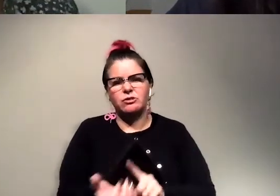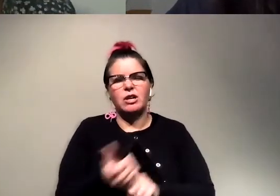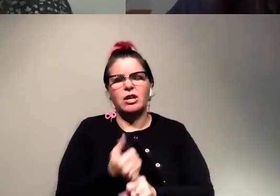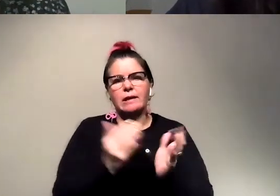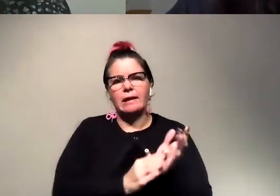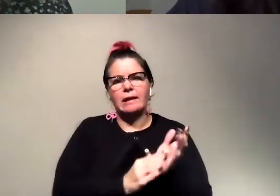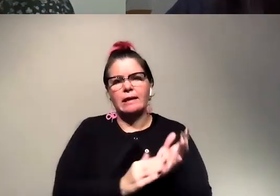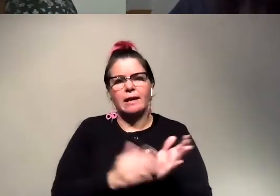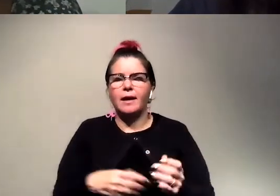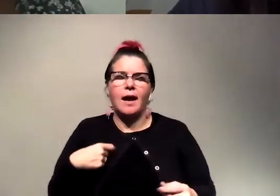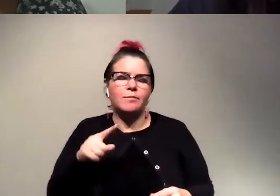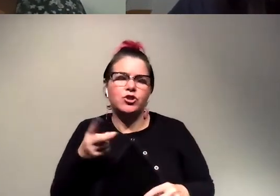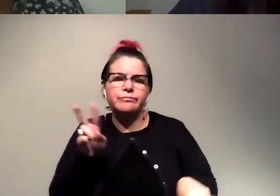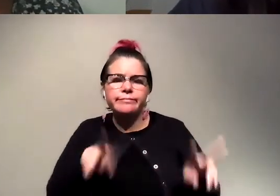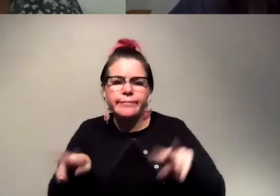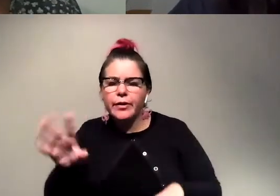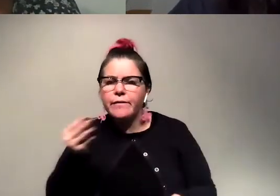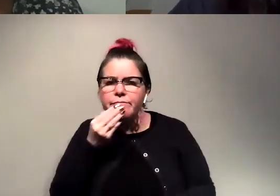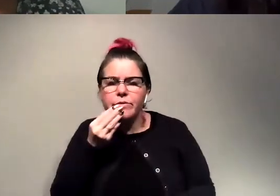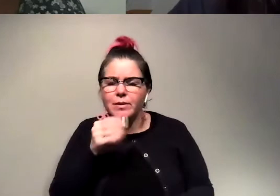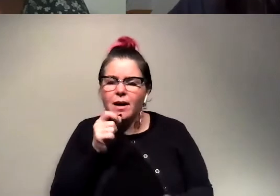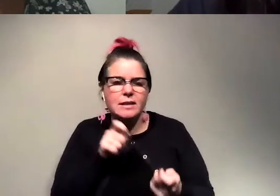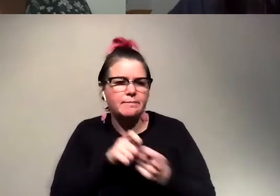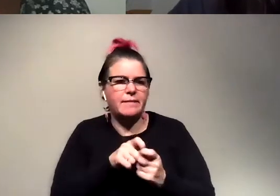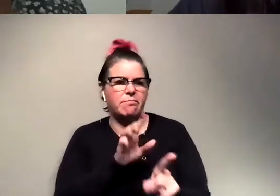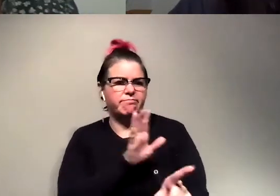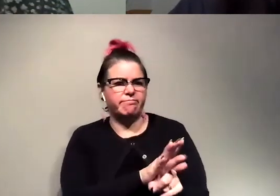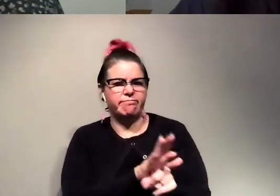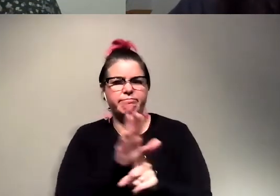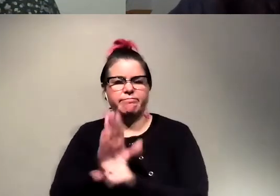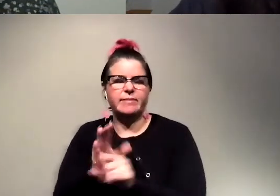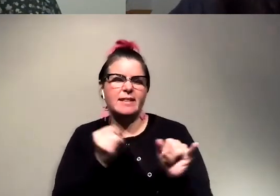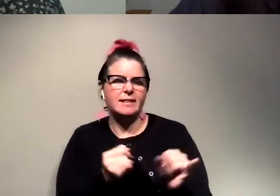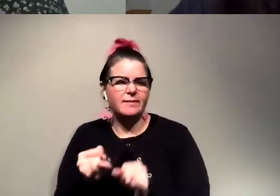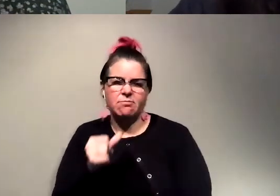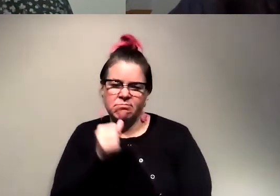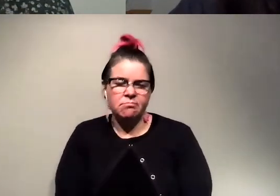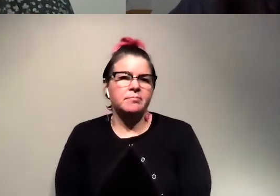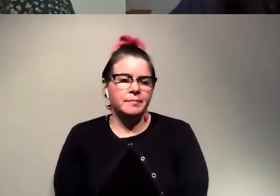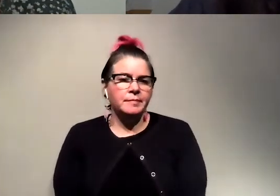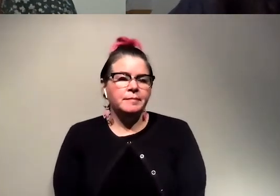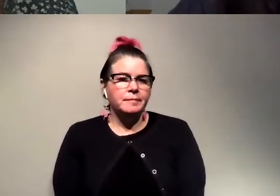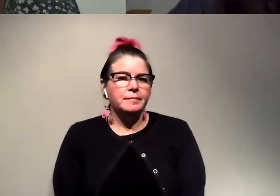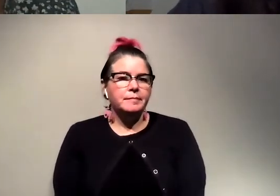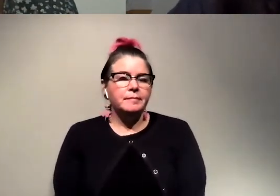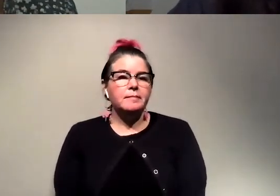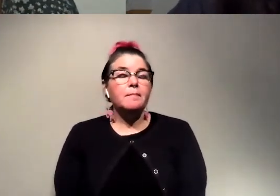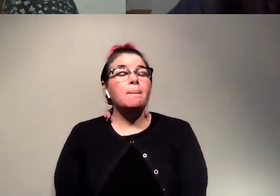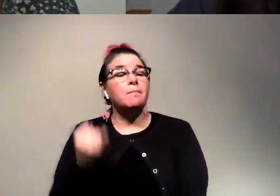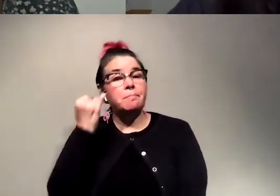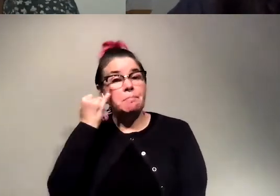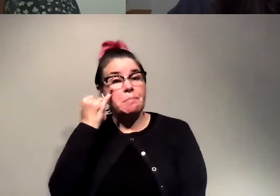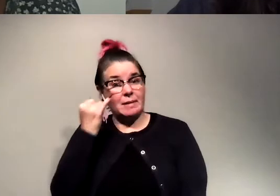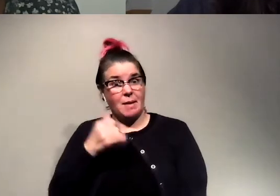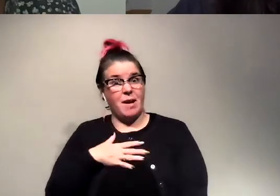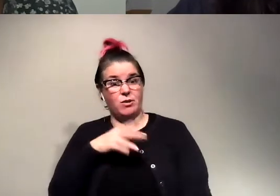they were eating. I wasn't looking at anything specific to one individual anole. Right. If I was, one of the ways that